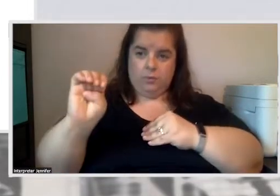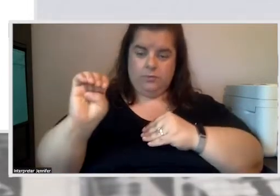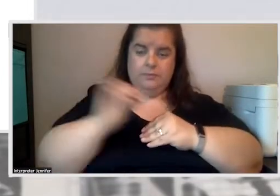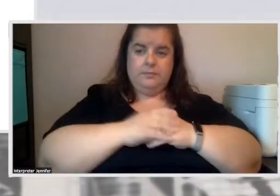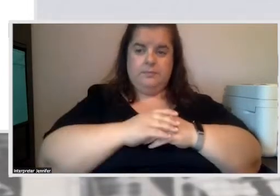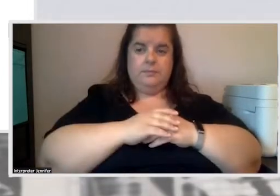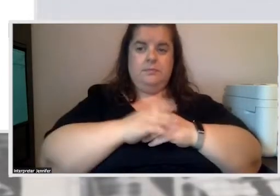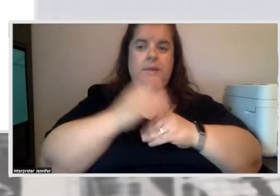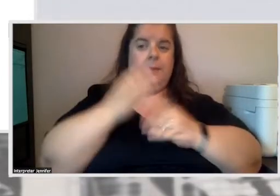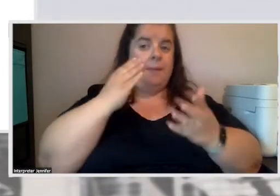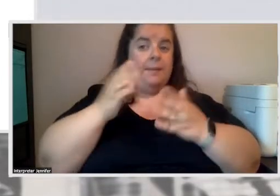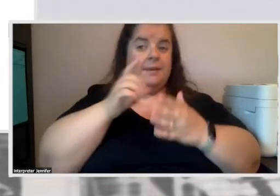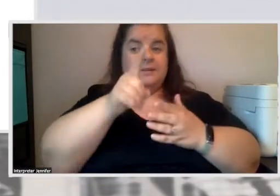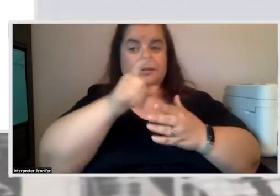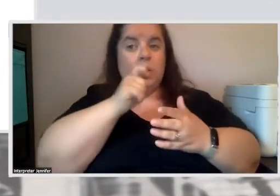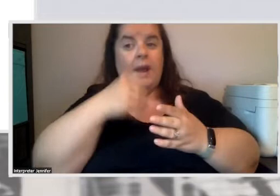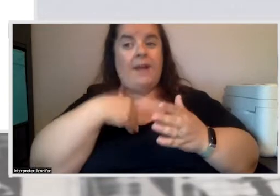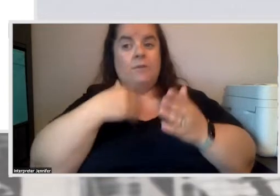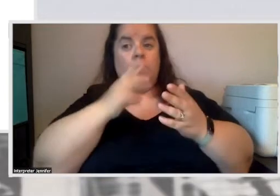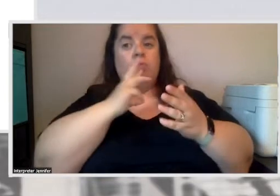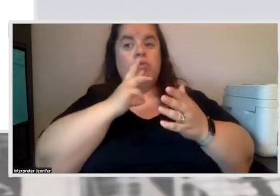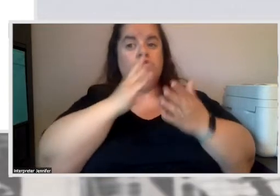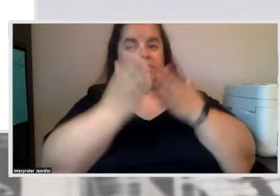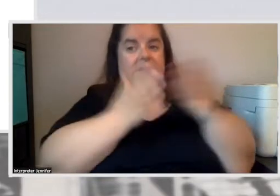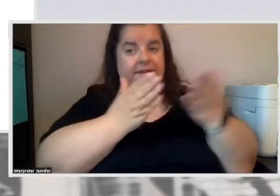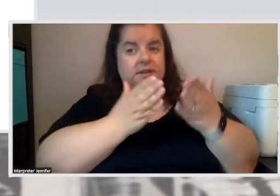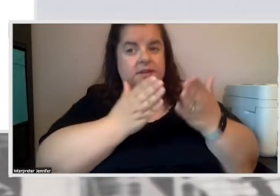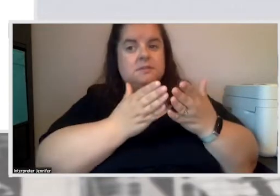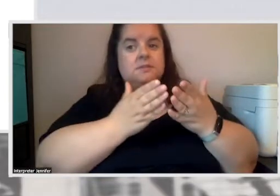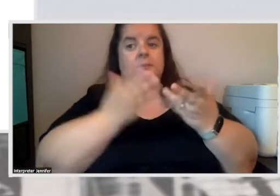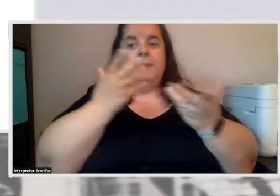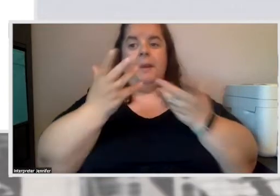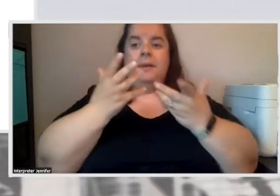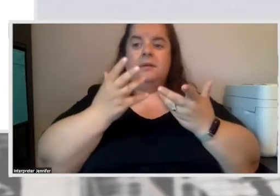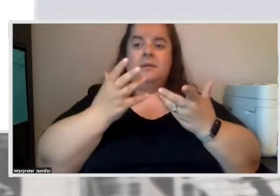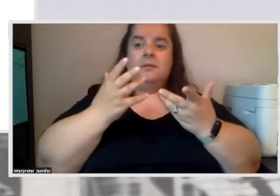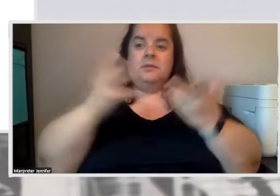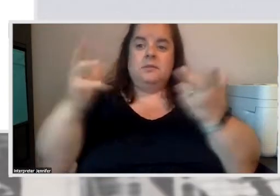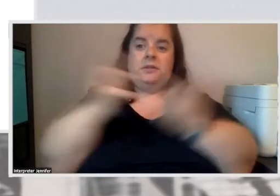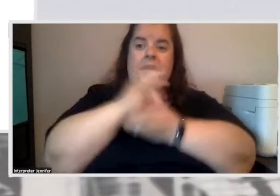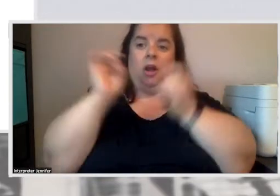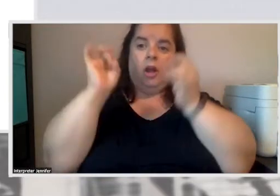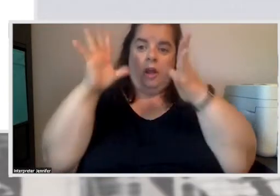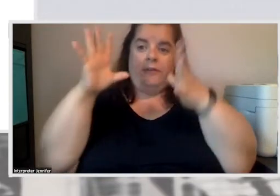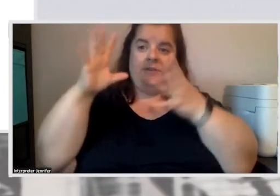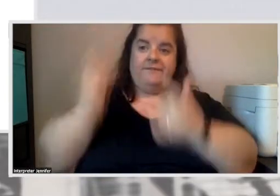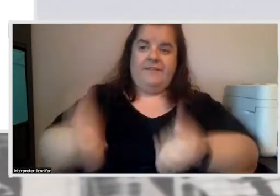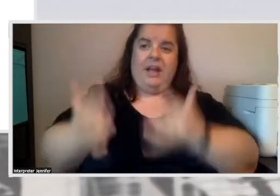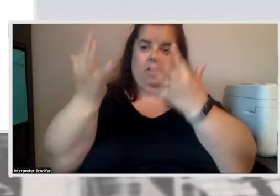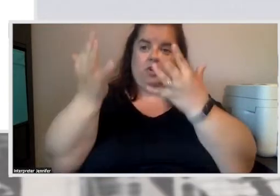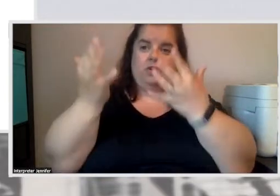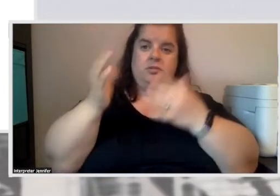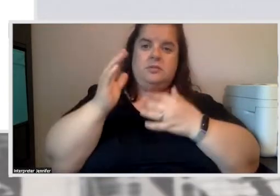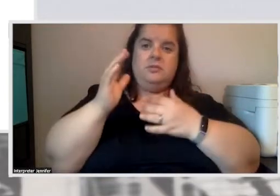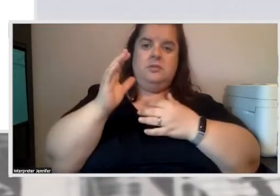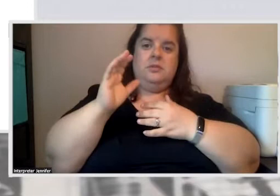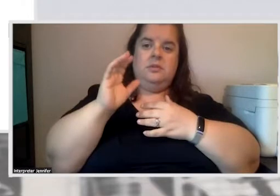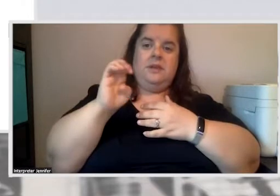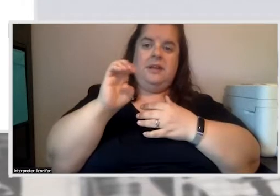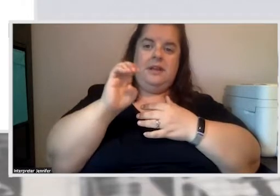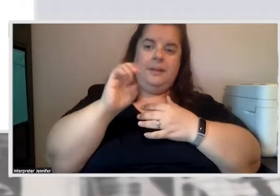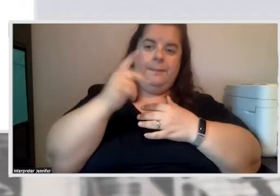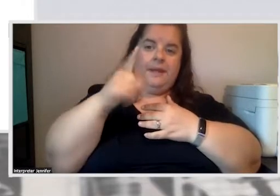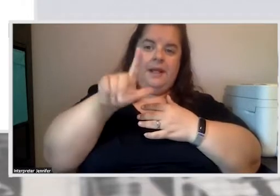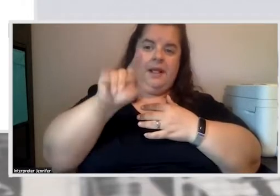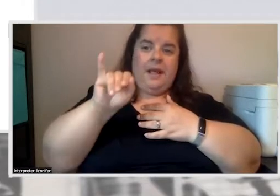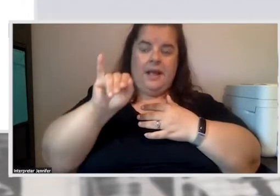like not having water service, or something as severe as a catastrophic fire. PLI's small but mighty team of vacant